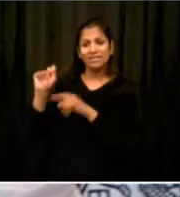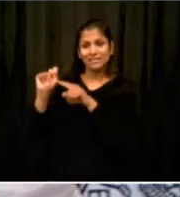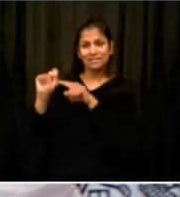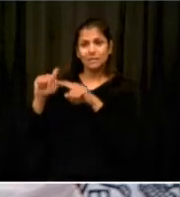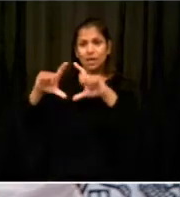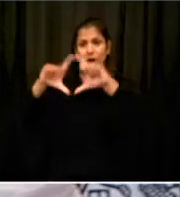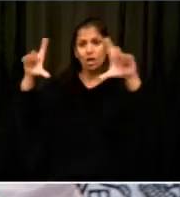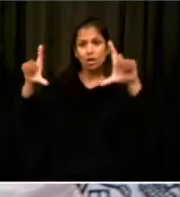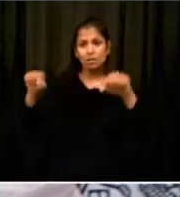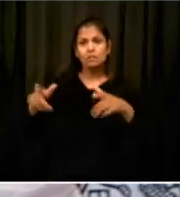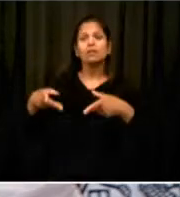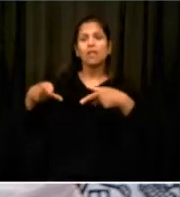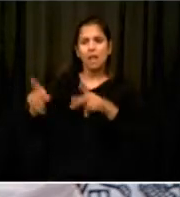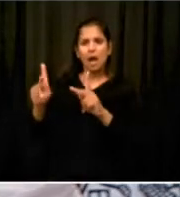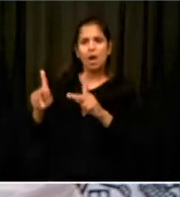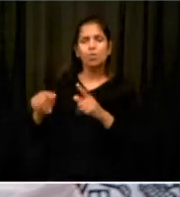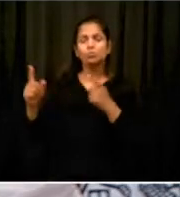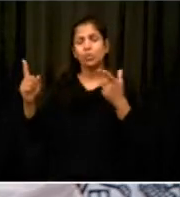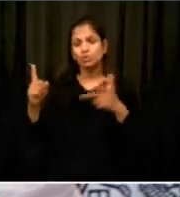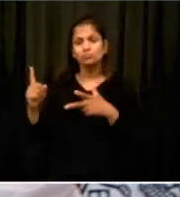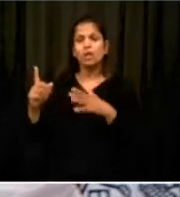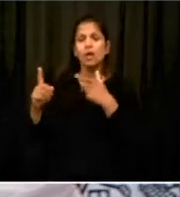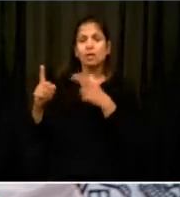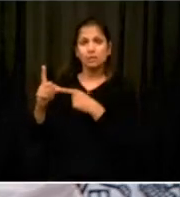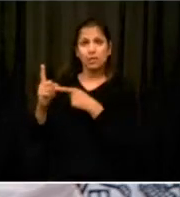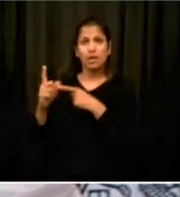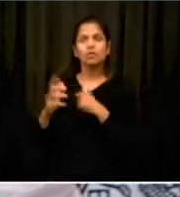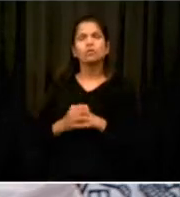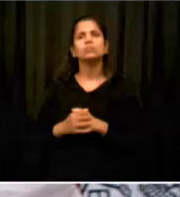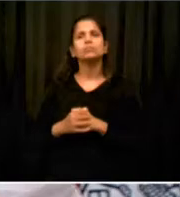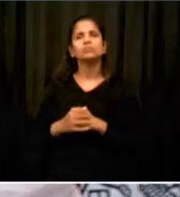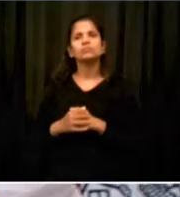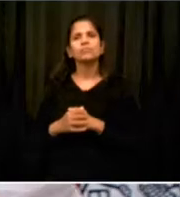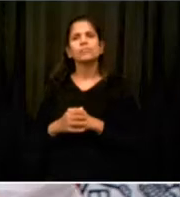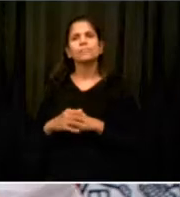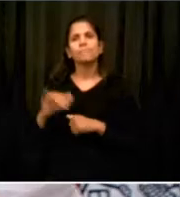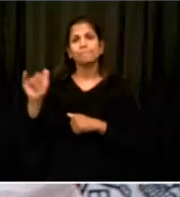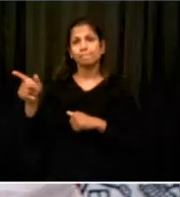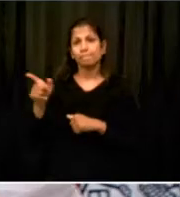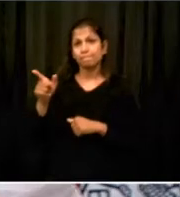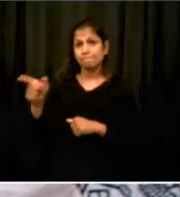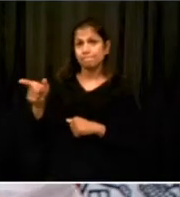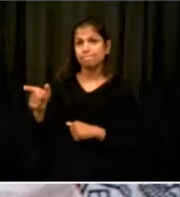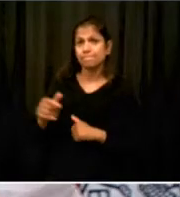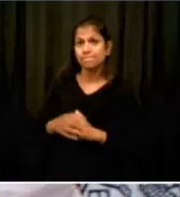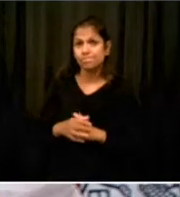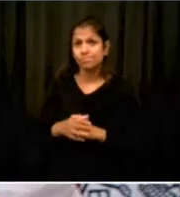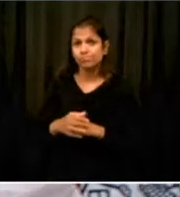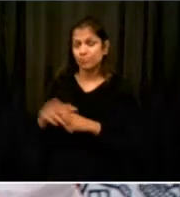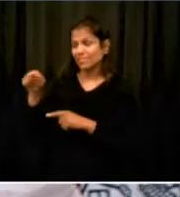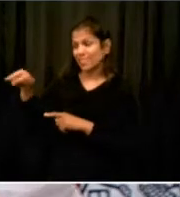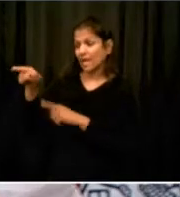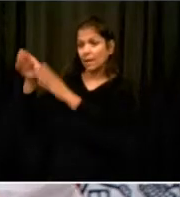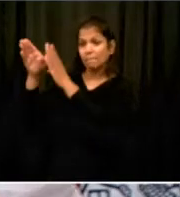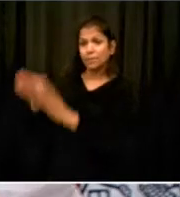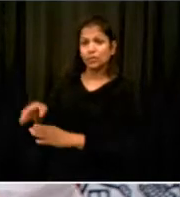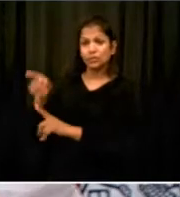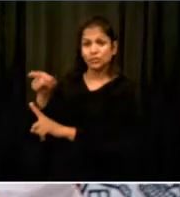in a quiet manner by definition, so they don't come up with sirens blaring and always in police